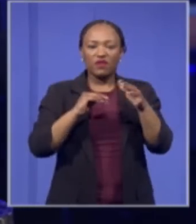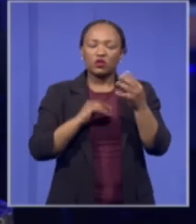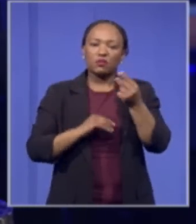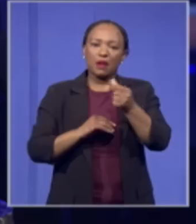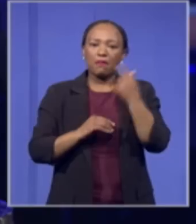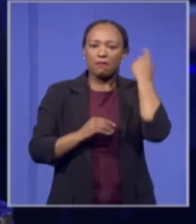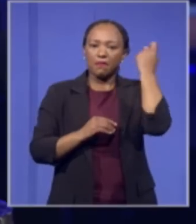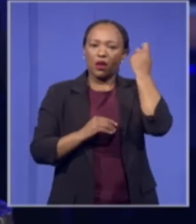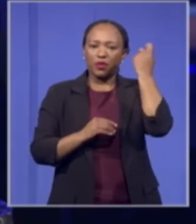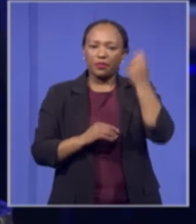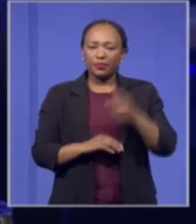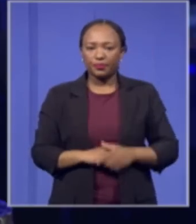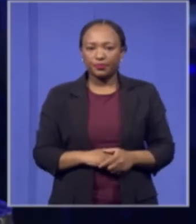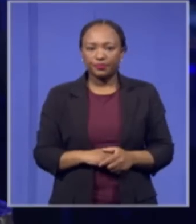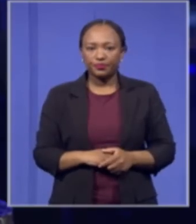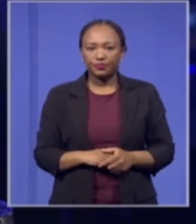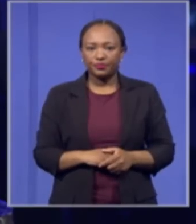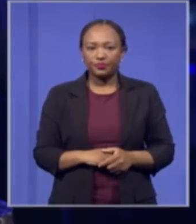Malawi.